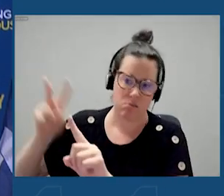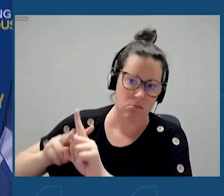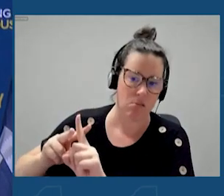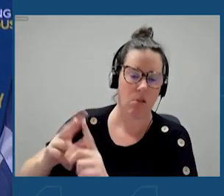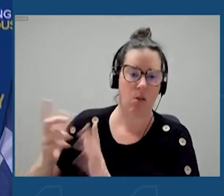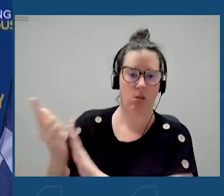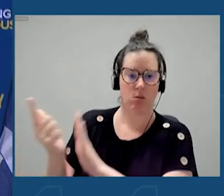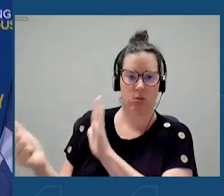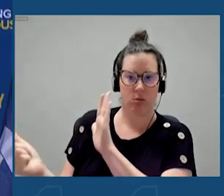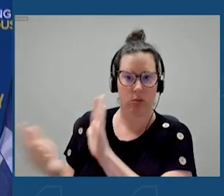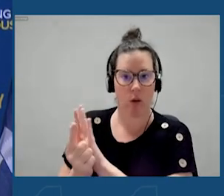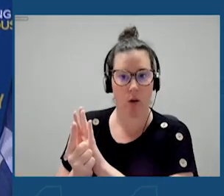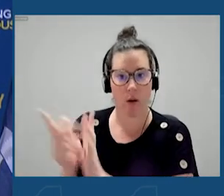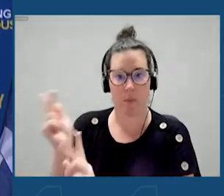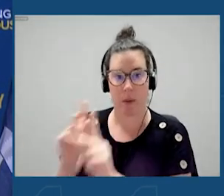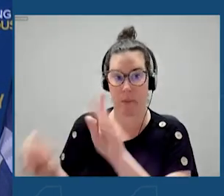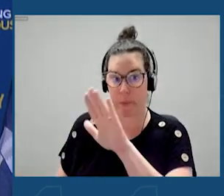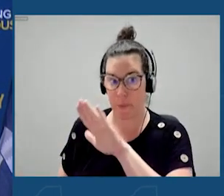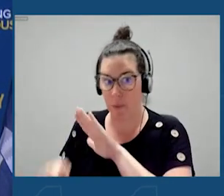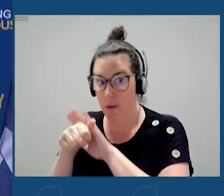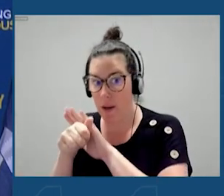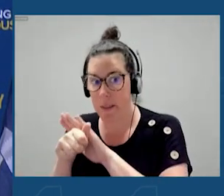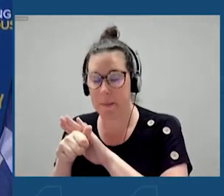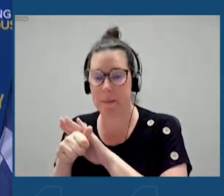are hiding behind